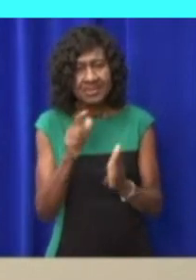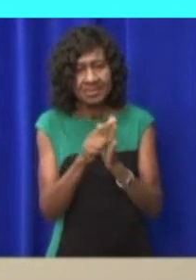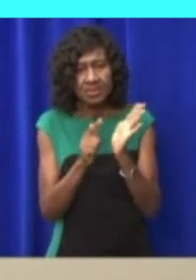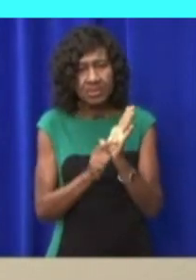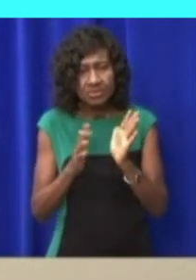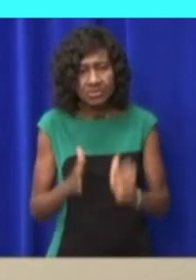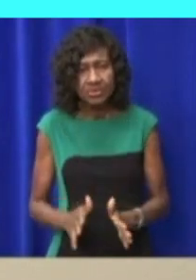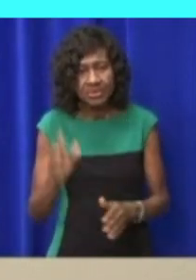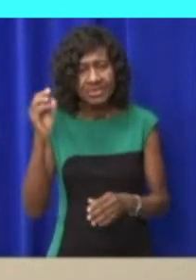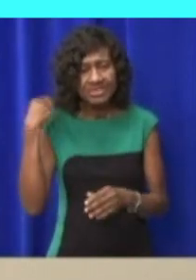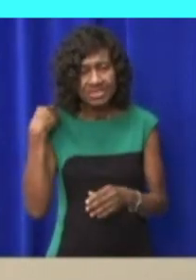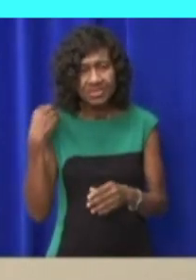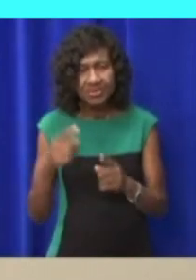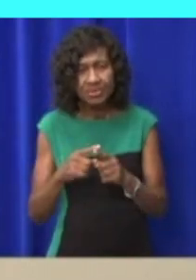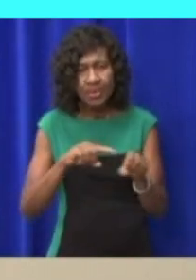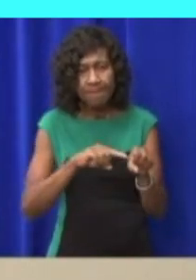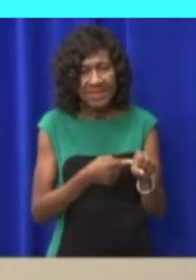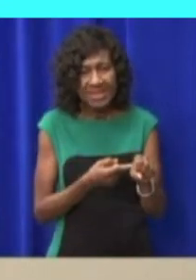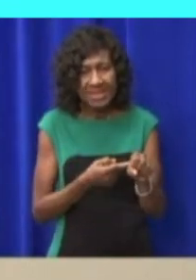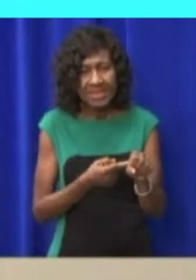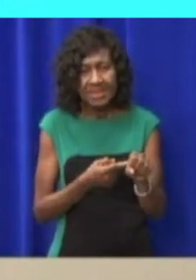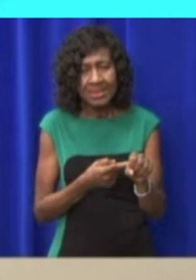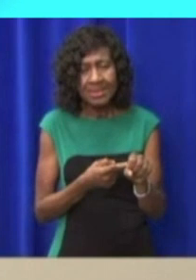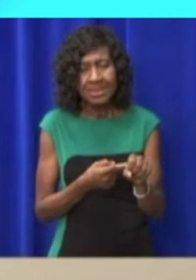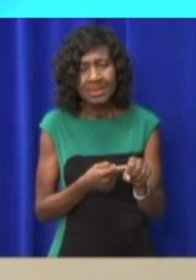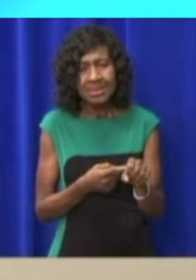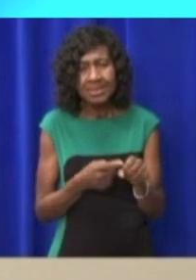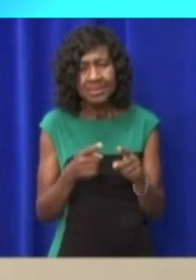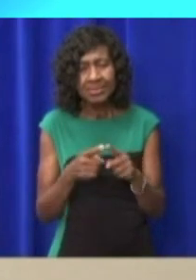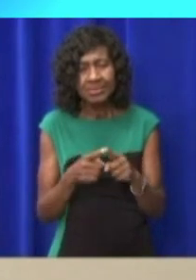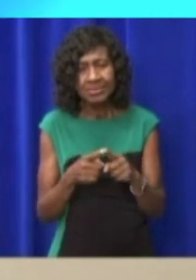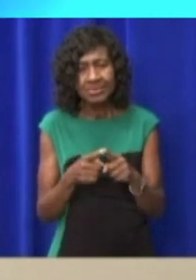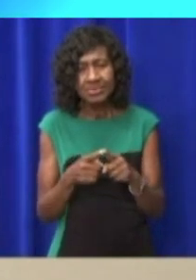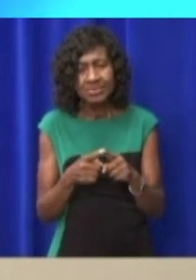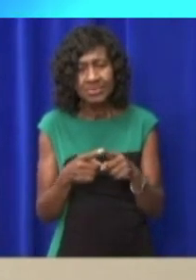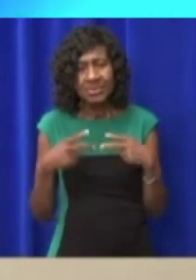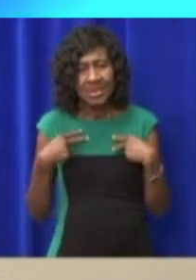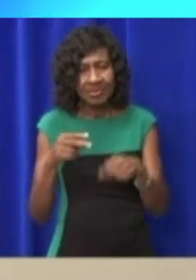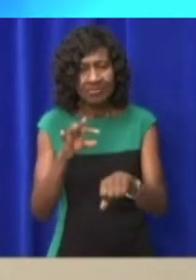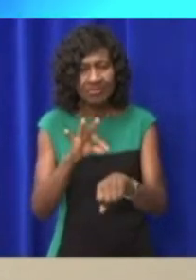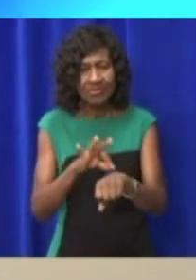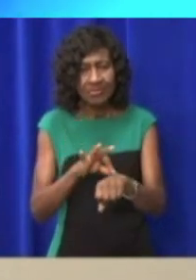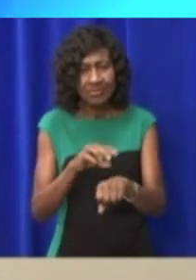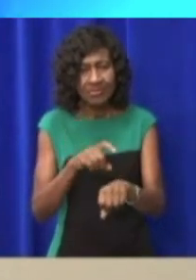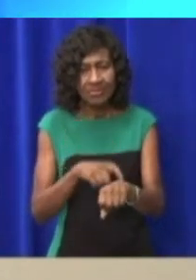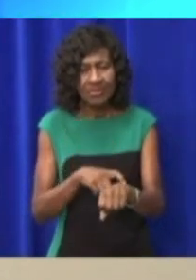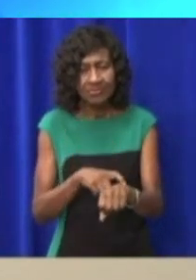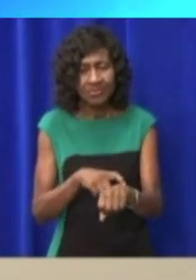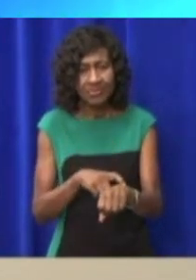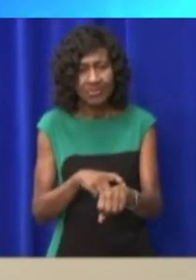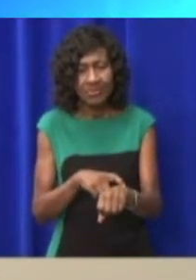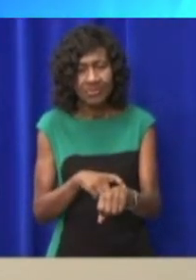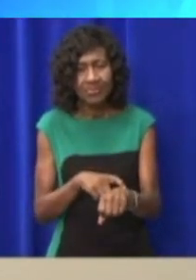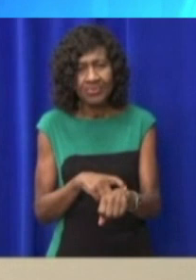to start work on making the necessary arrangements to have the curfew, the police commissioner's